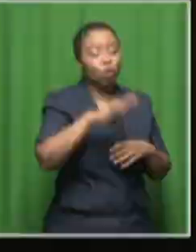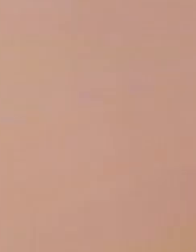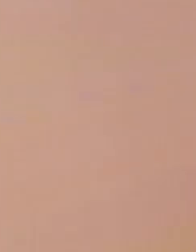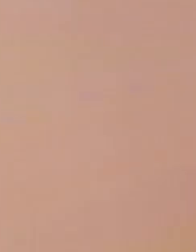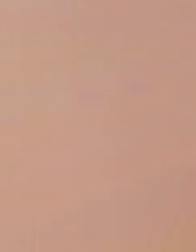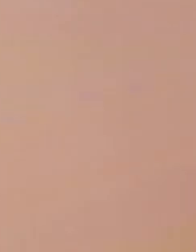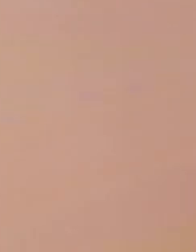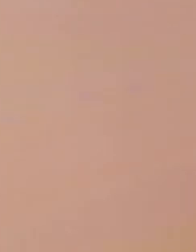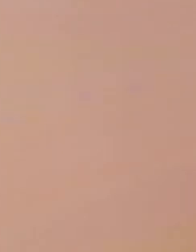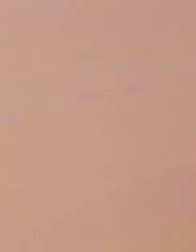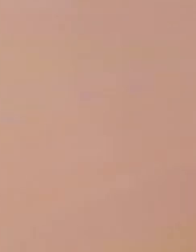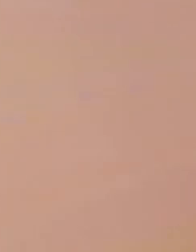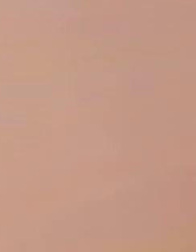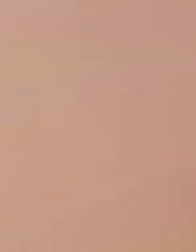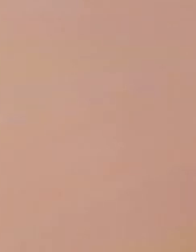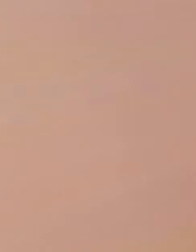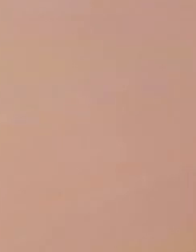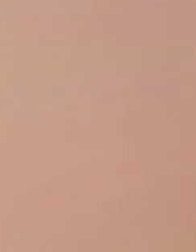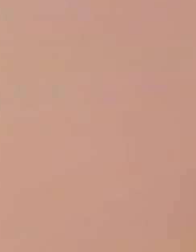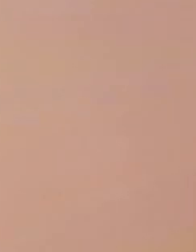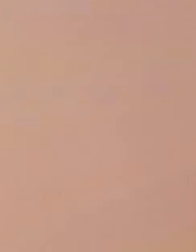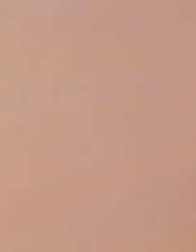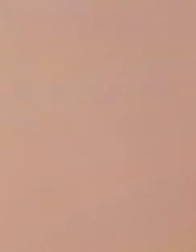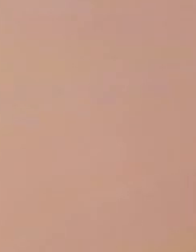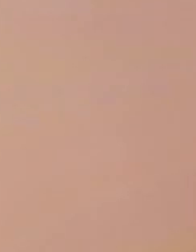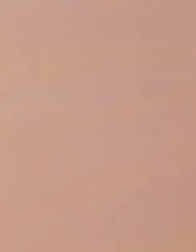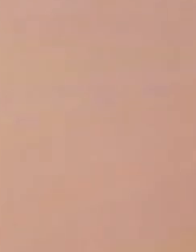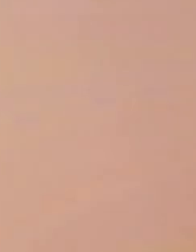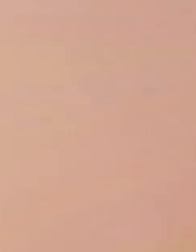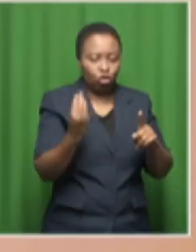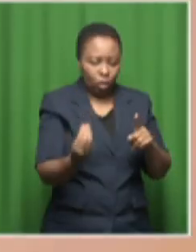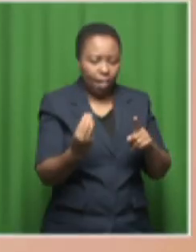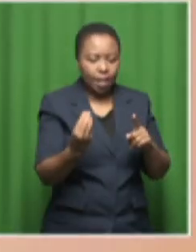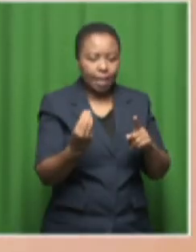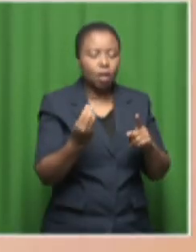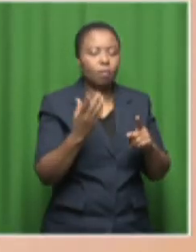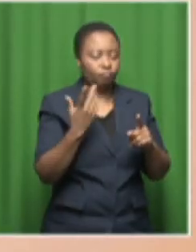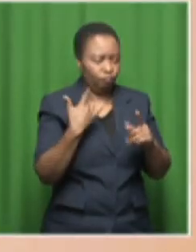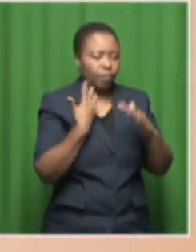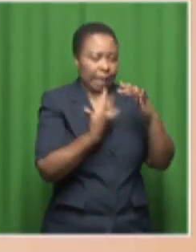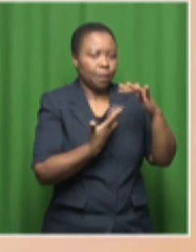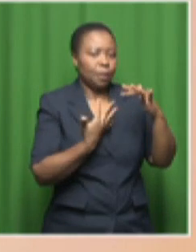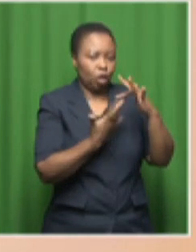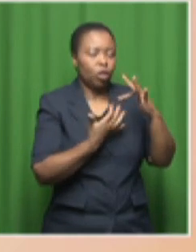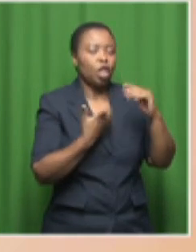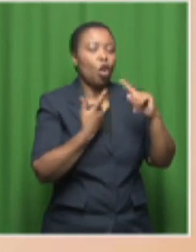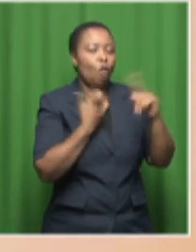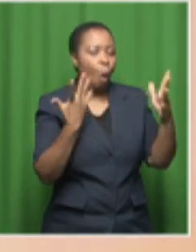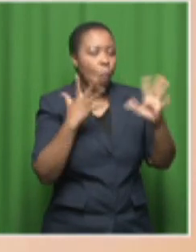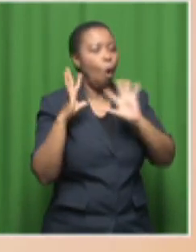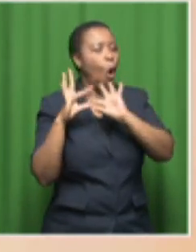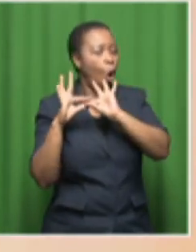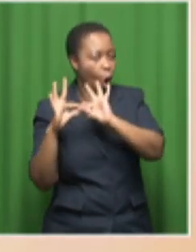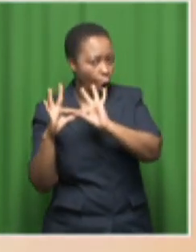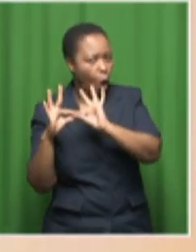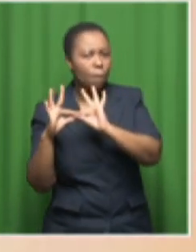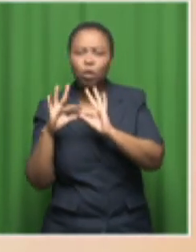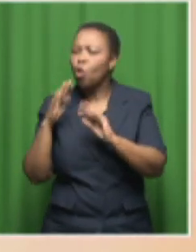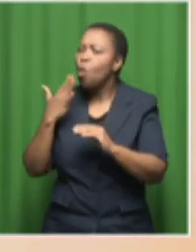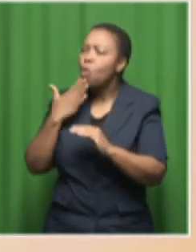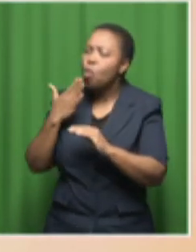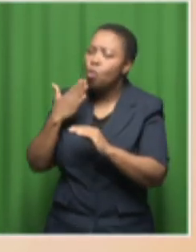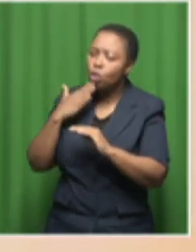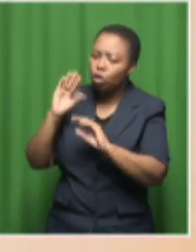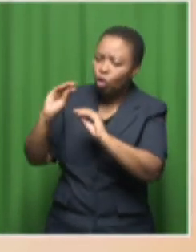cooking throughout since as a child. Yeah. I've been cooking, and inspiration came back home. So who taught you in